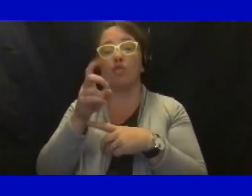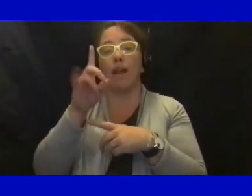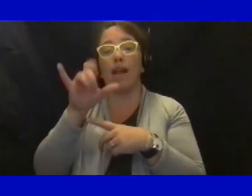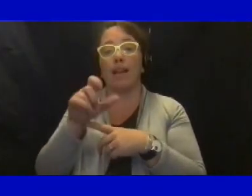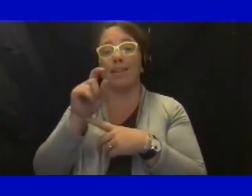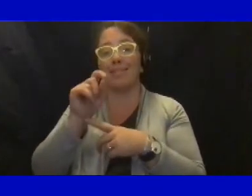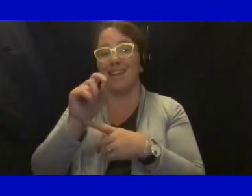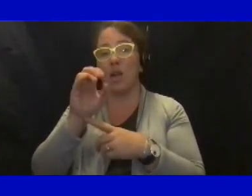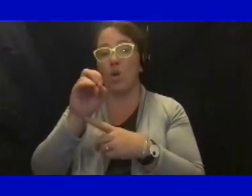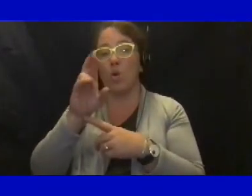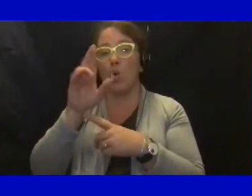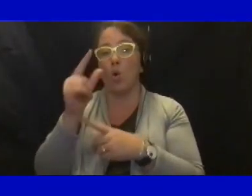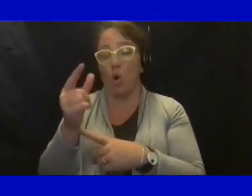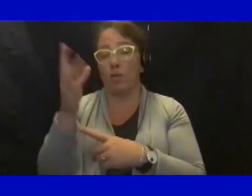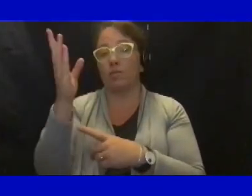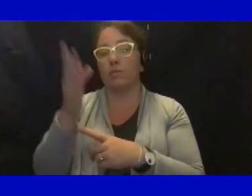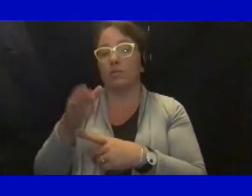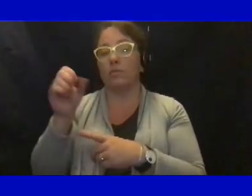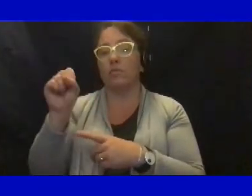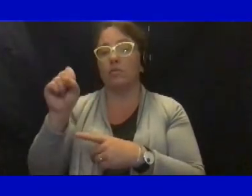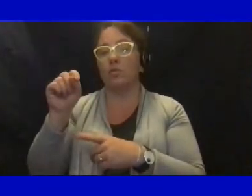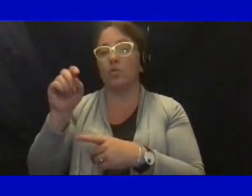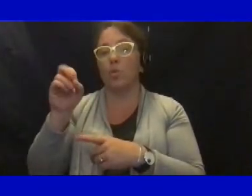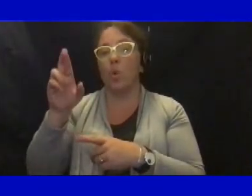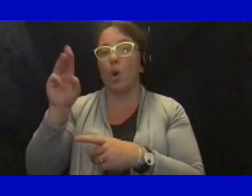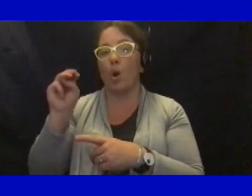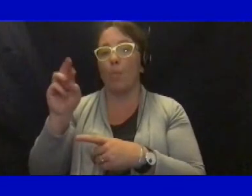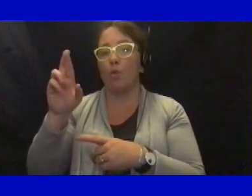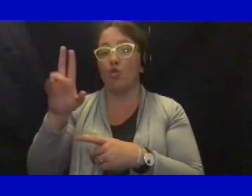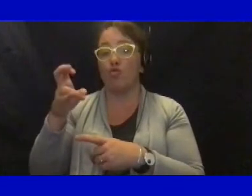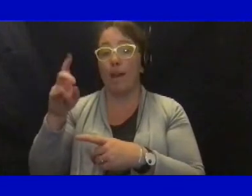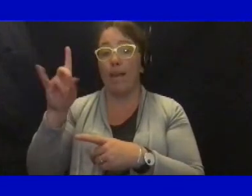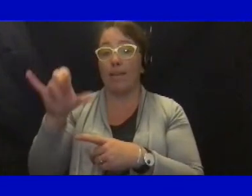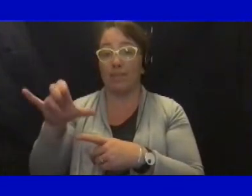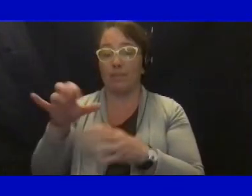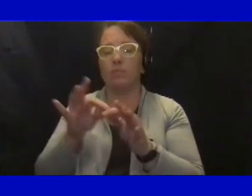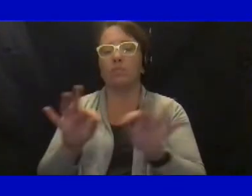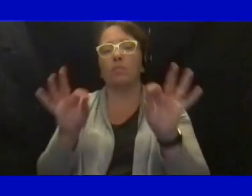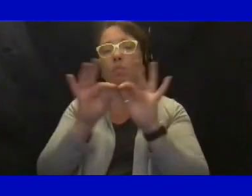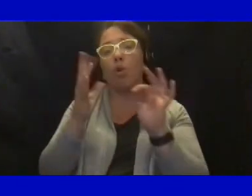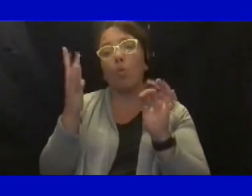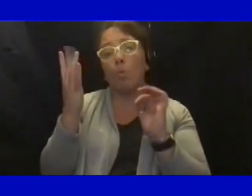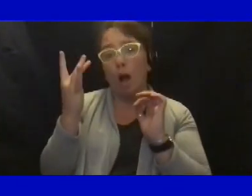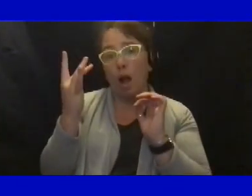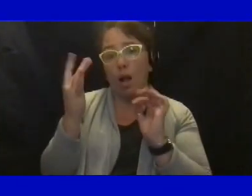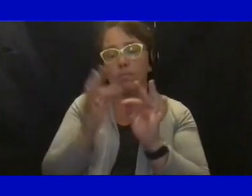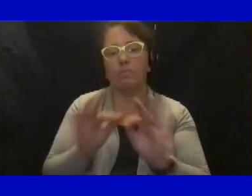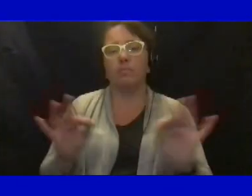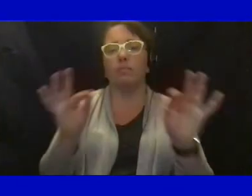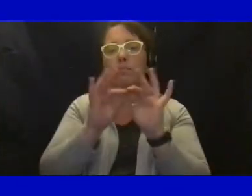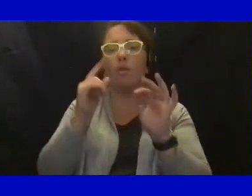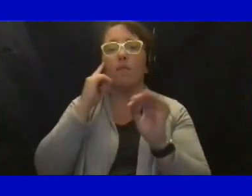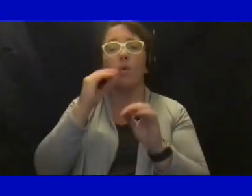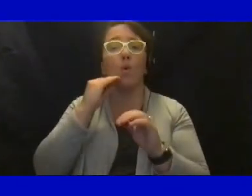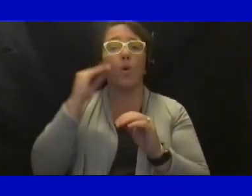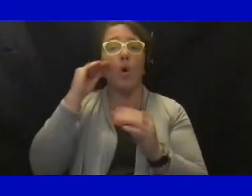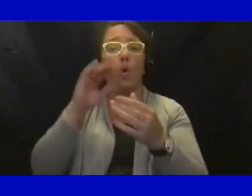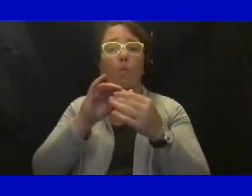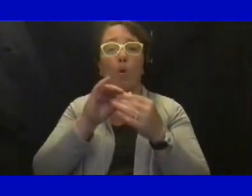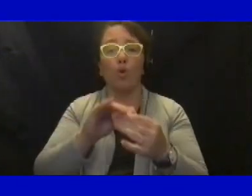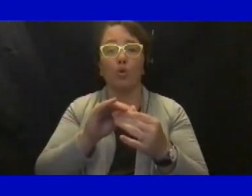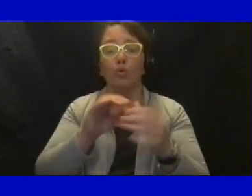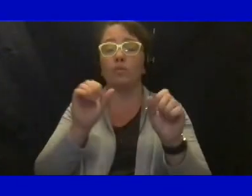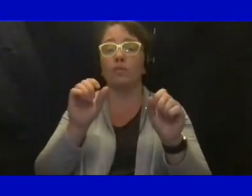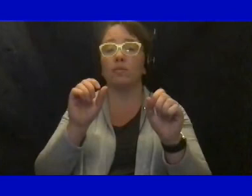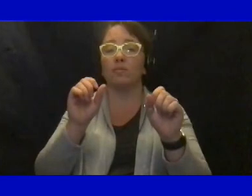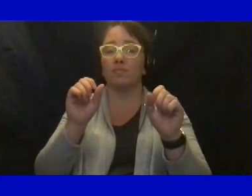is to continue to put important information that is necessary for homeowners to be able to review what's available, what we